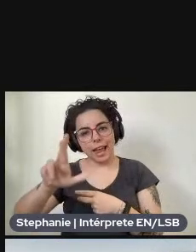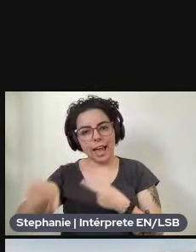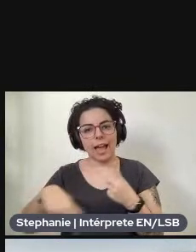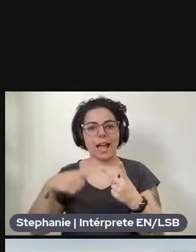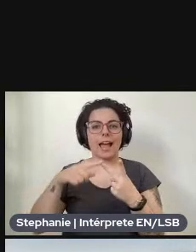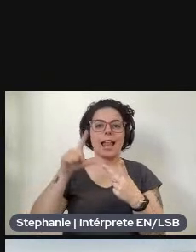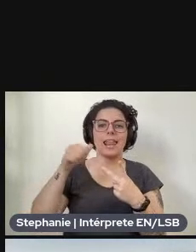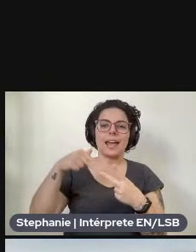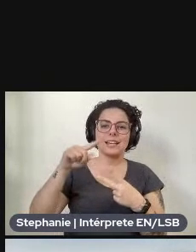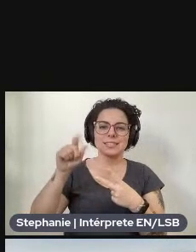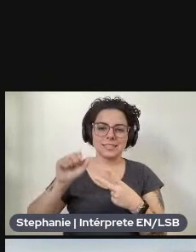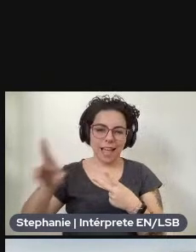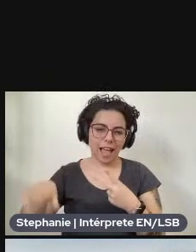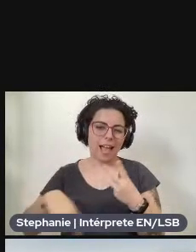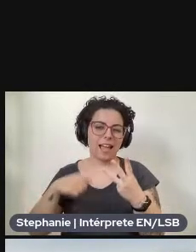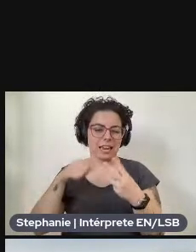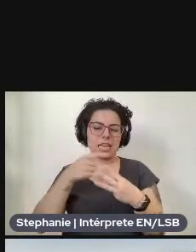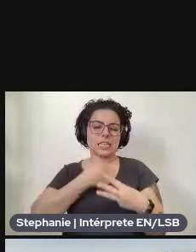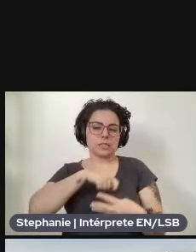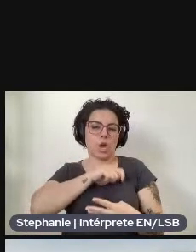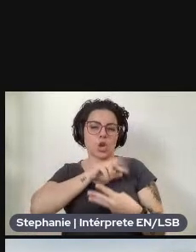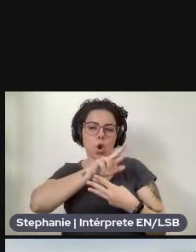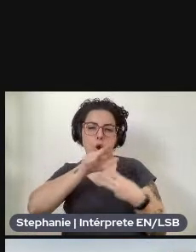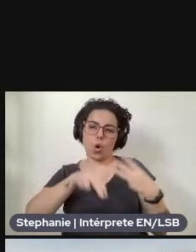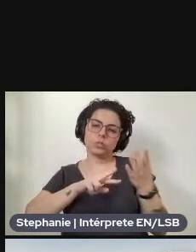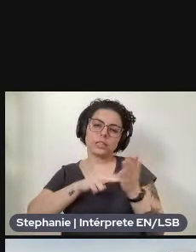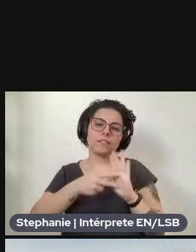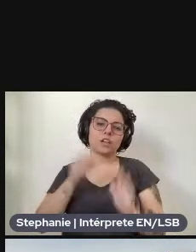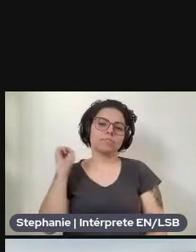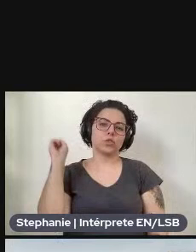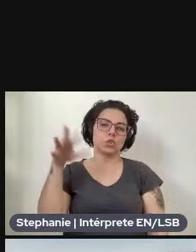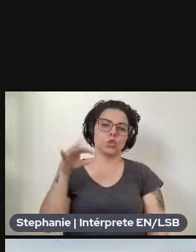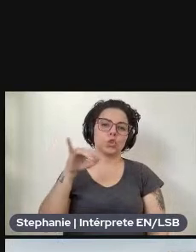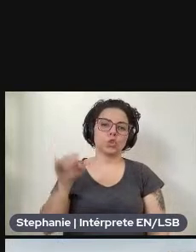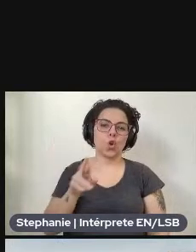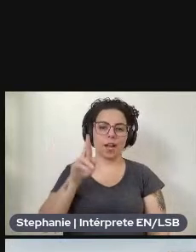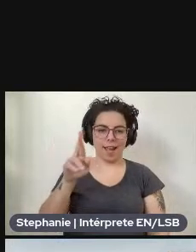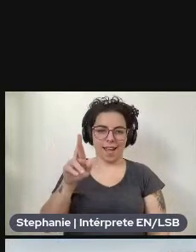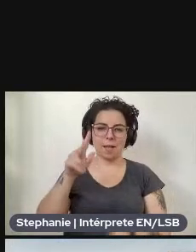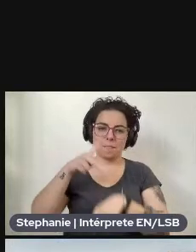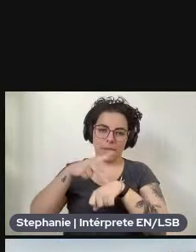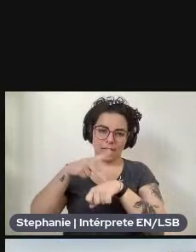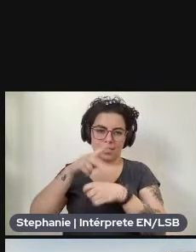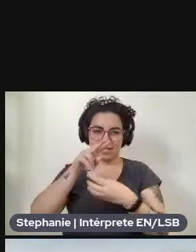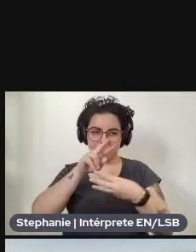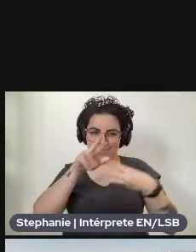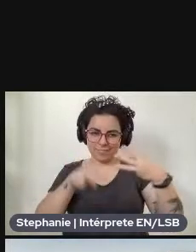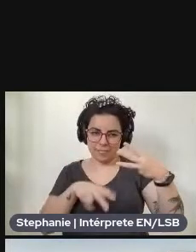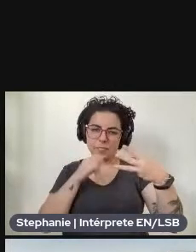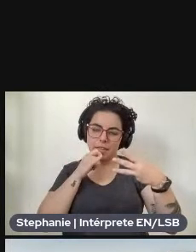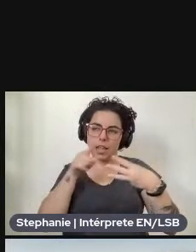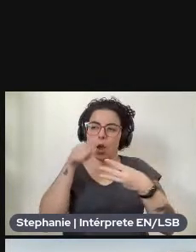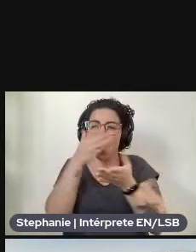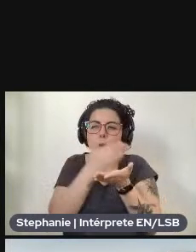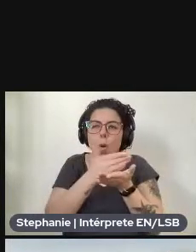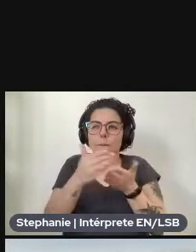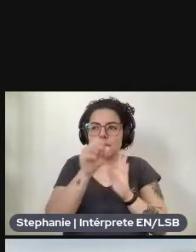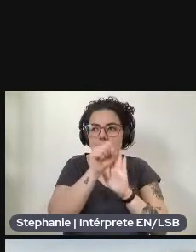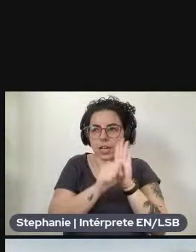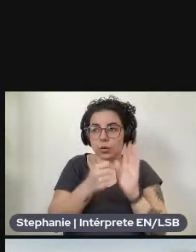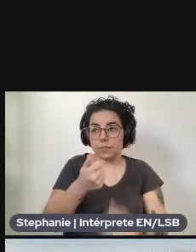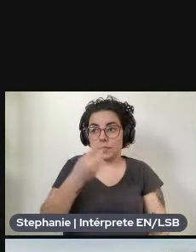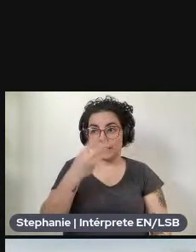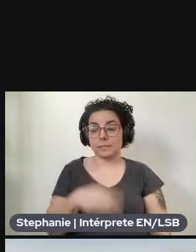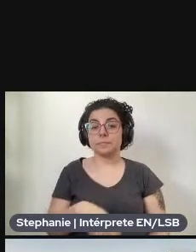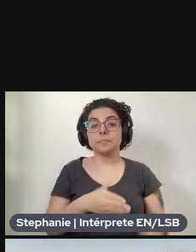all translate as, of course, to throw rocks. So this is the starting point. In the second